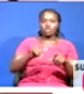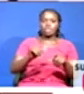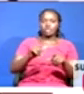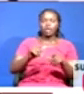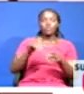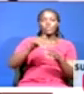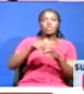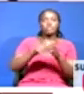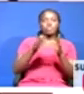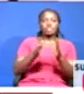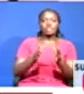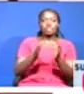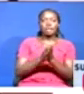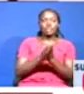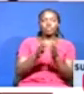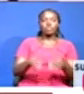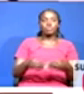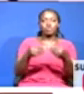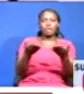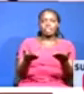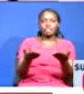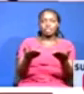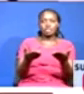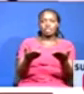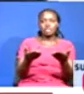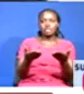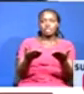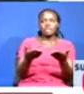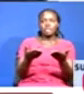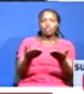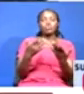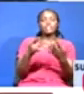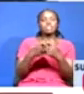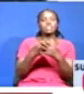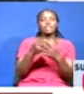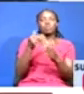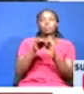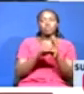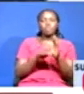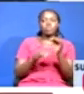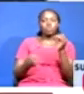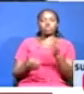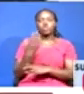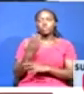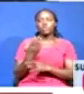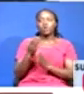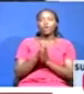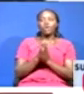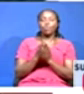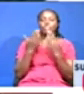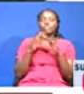investors and we can provide for the off-take program. The commissioning of the completed